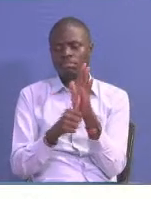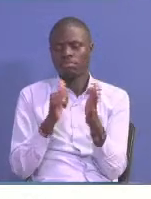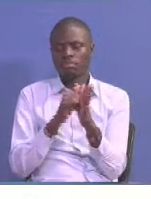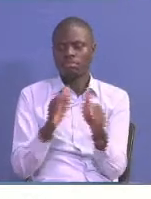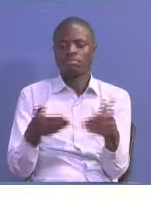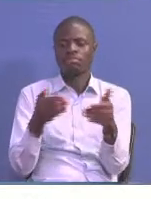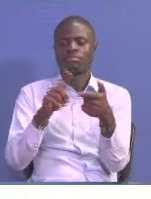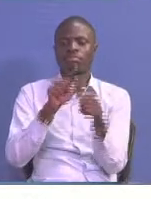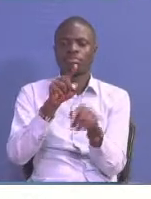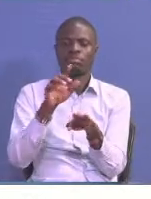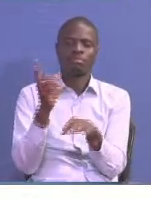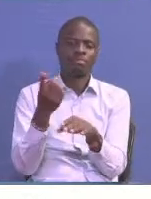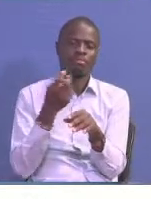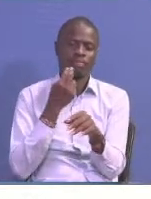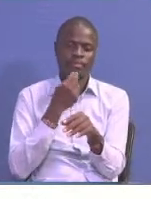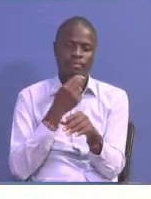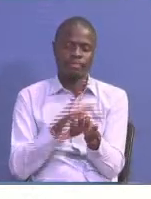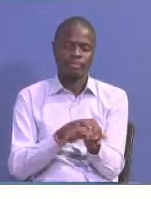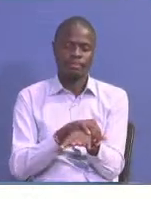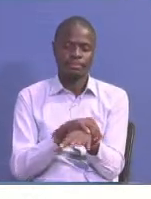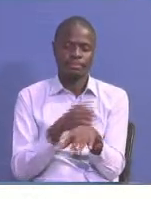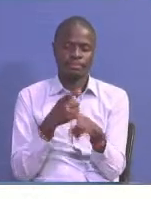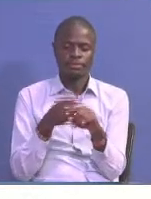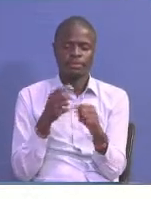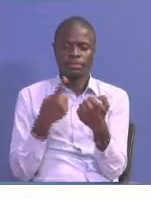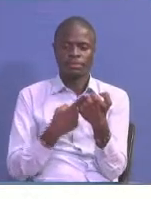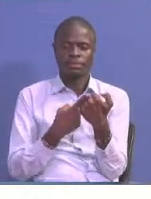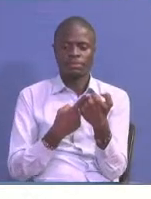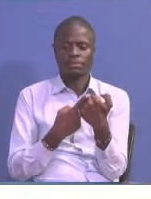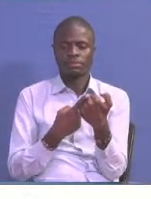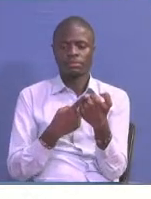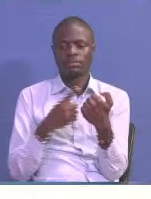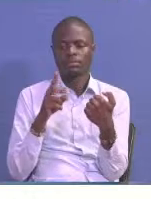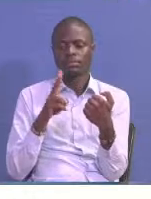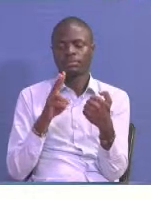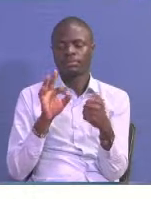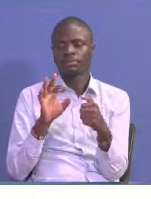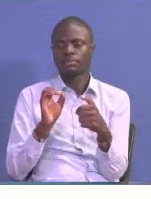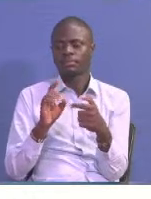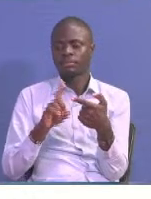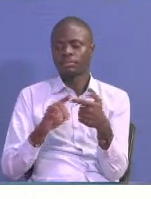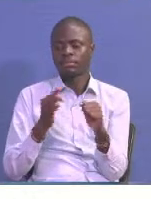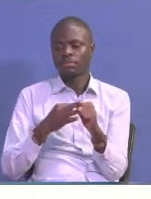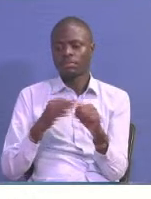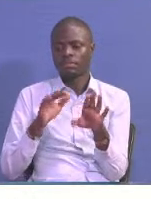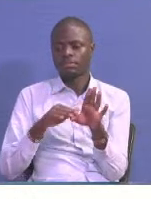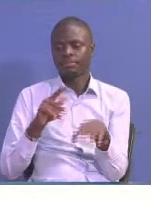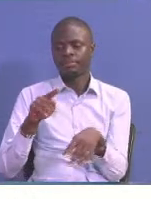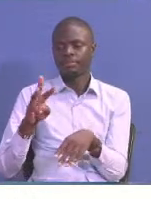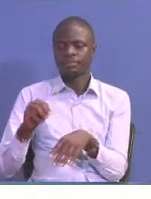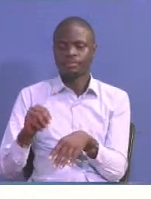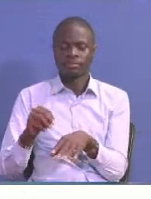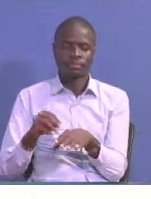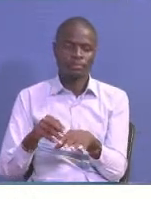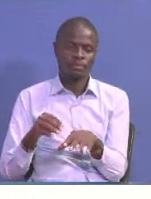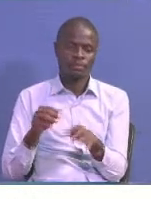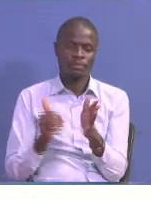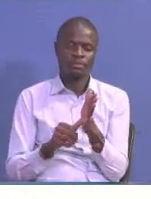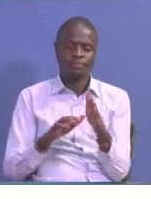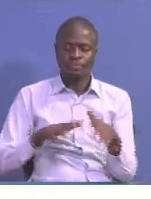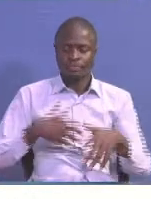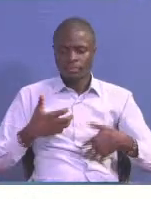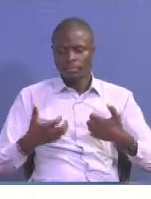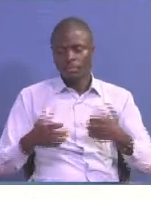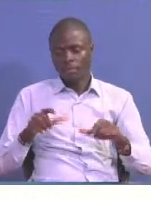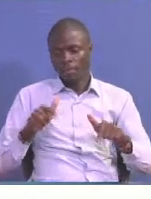to you every Tuesday from 7:30 to 8 in the PM. And also in matters entertainment and